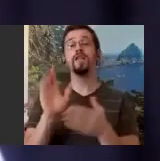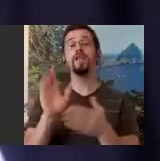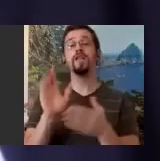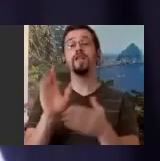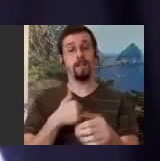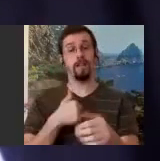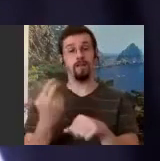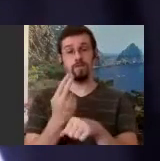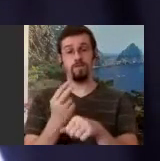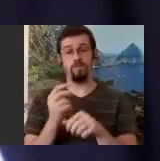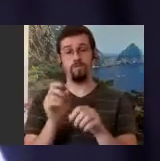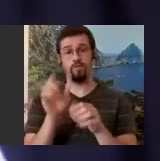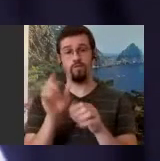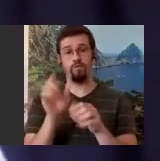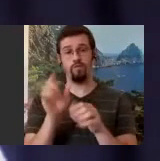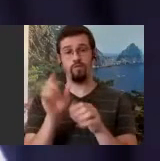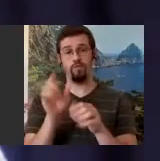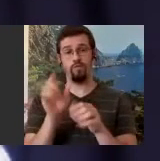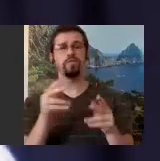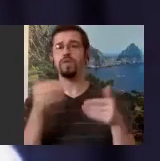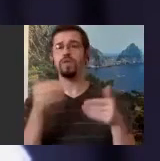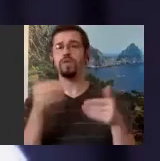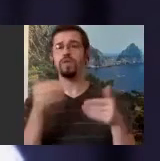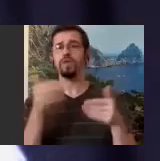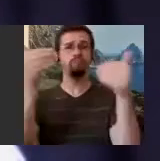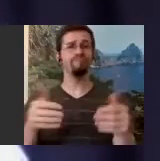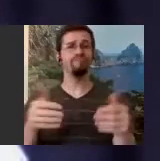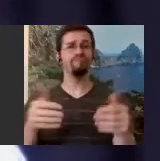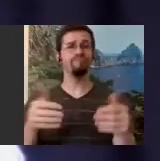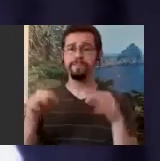you start now and just tell us all about it. Okay.